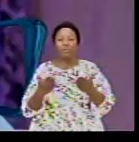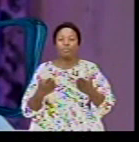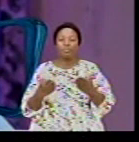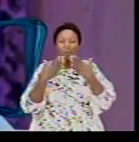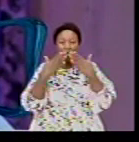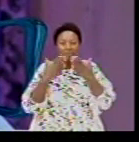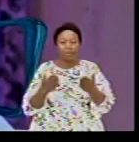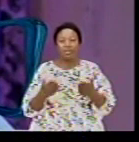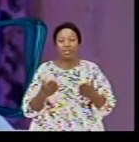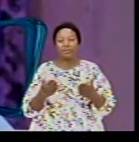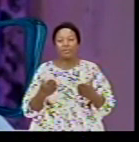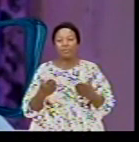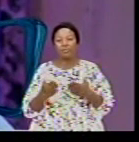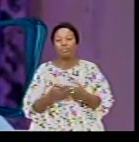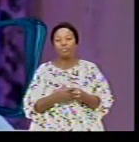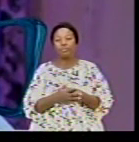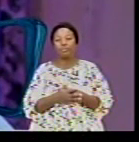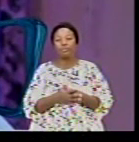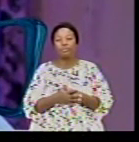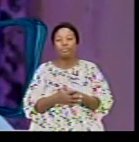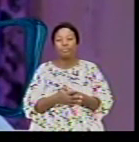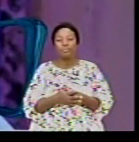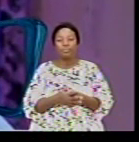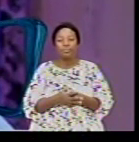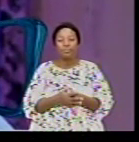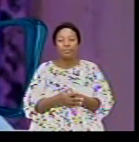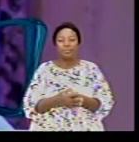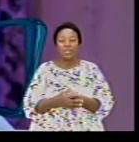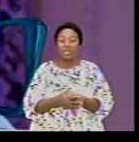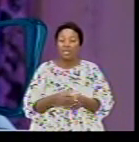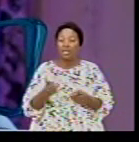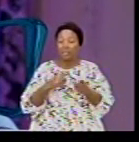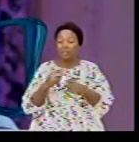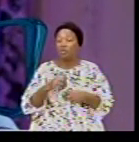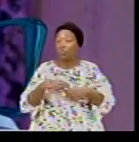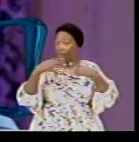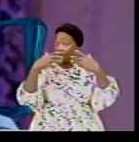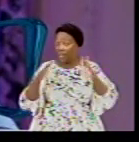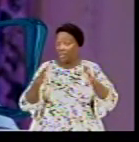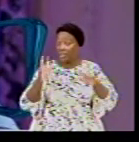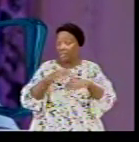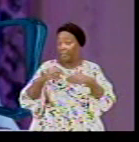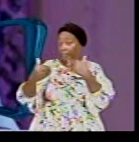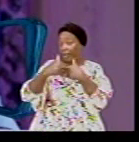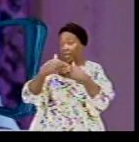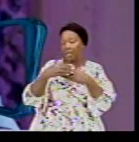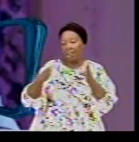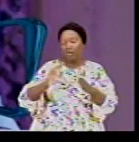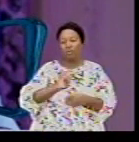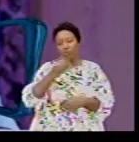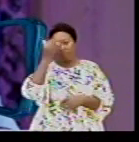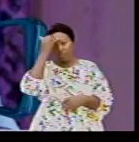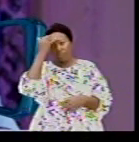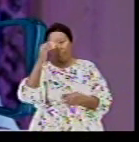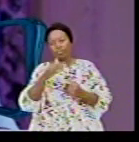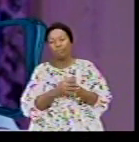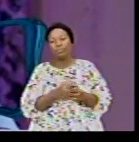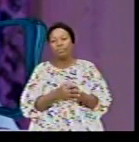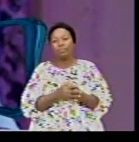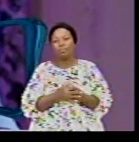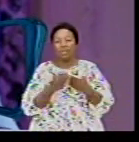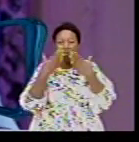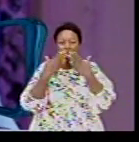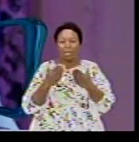you. Also, the flag is flying at the far back on the right-hand side. Thank